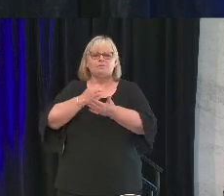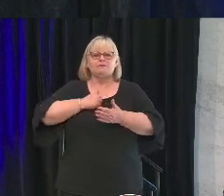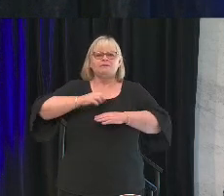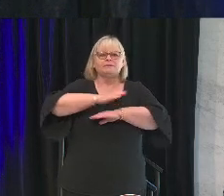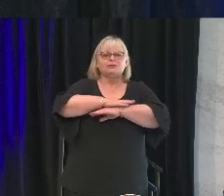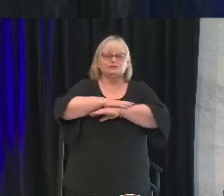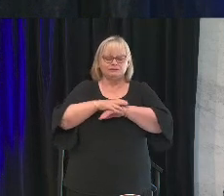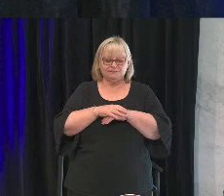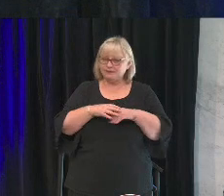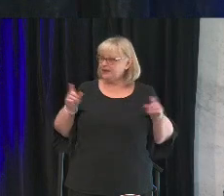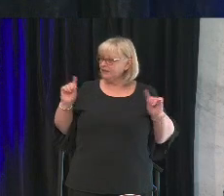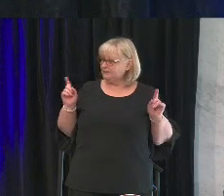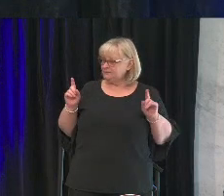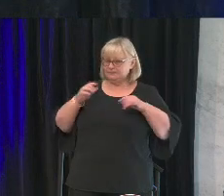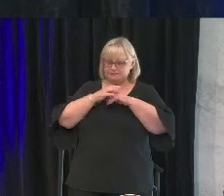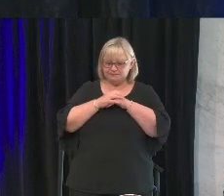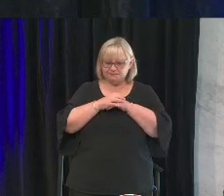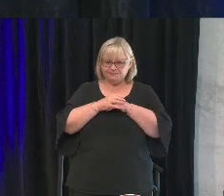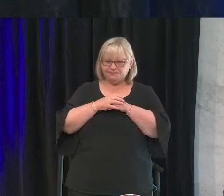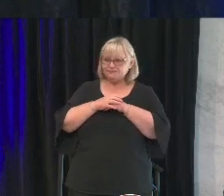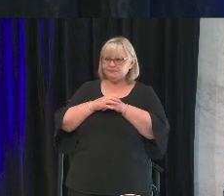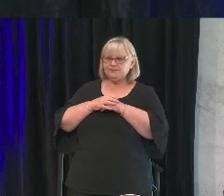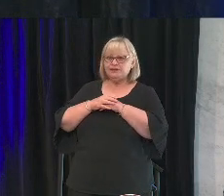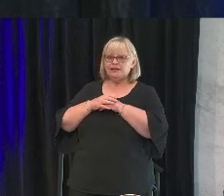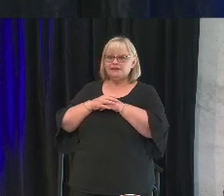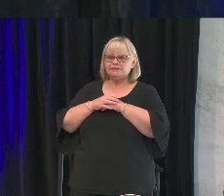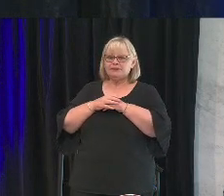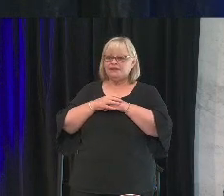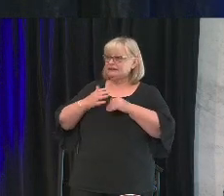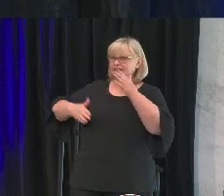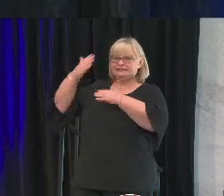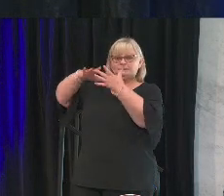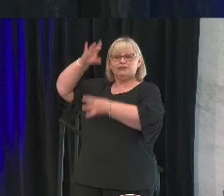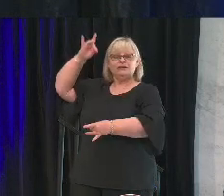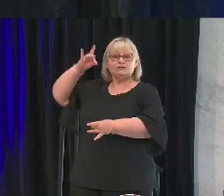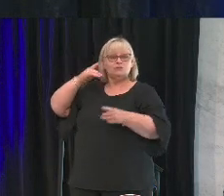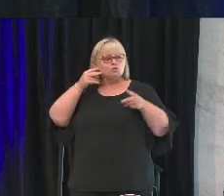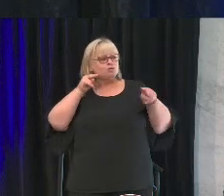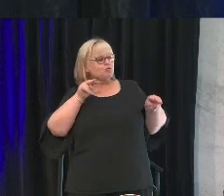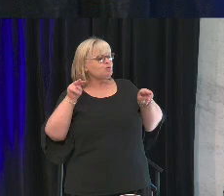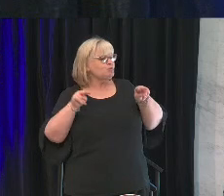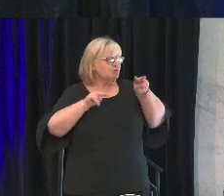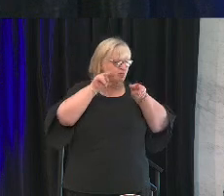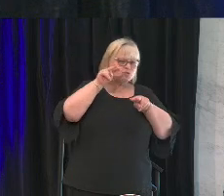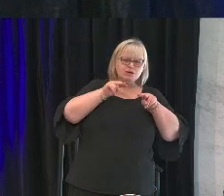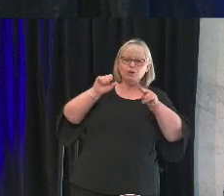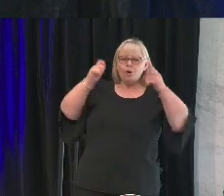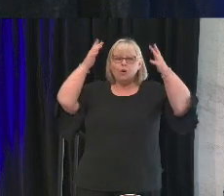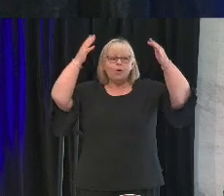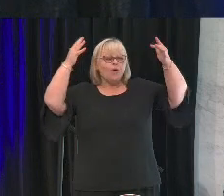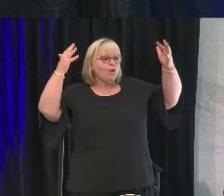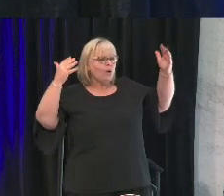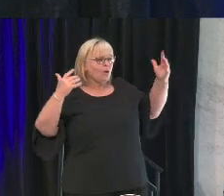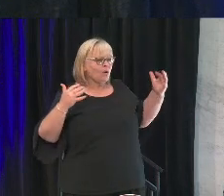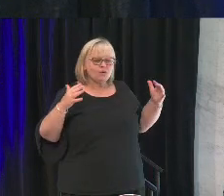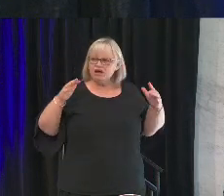And right at this very moment, our ancestral spirits are going around looking at everybody, checking your auras out, making sure that there's no